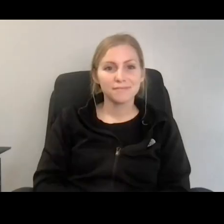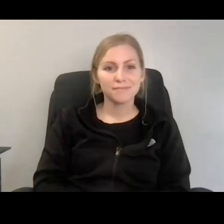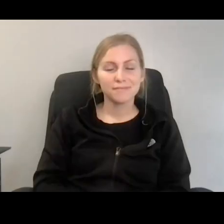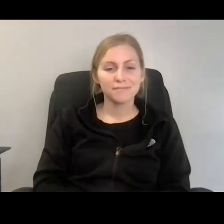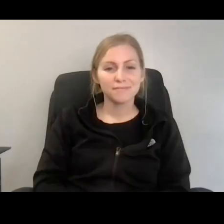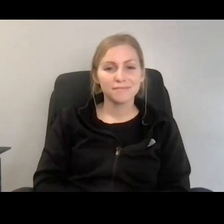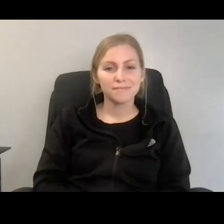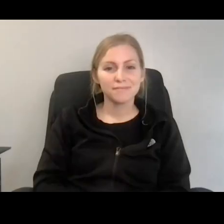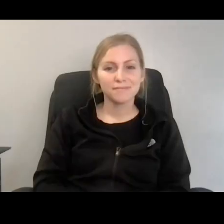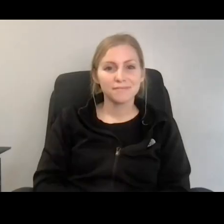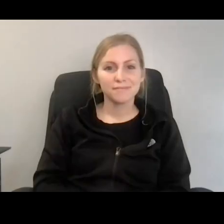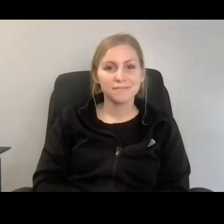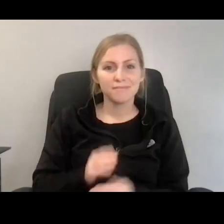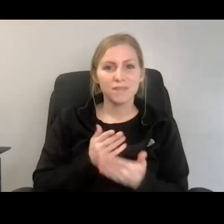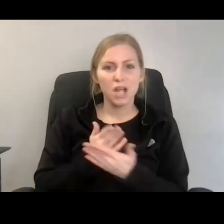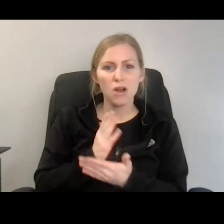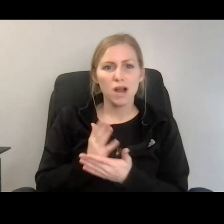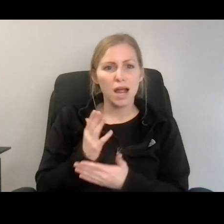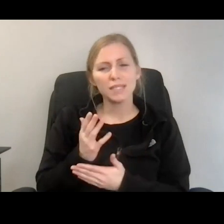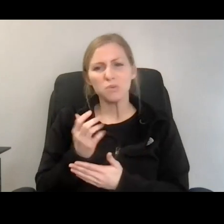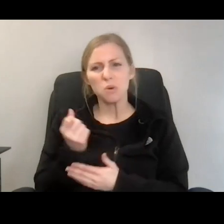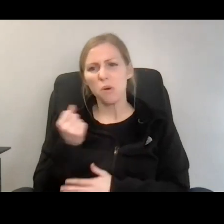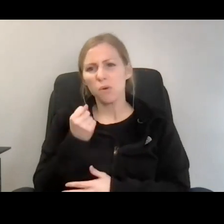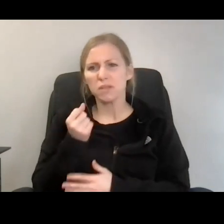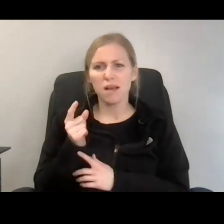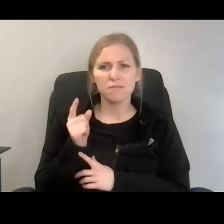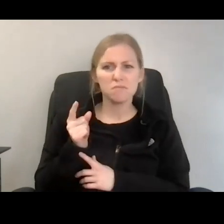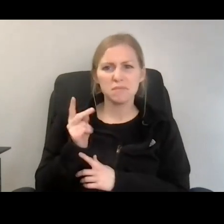All right, we'll give everybody just another second or two here.